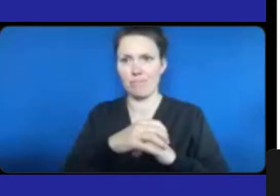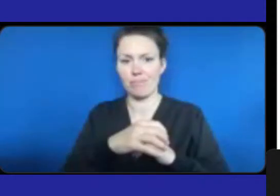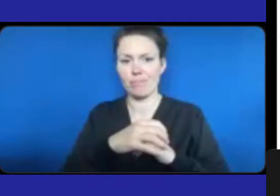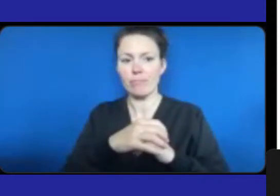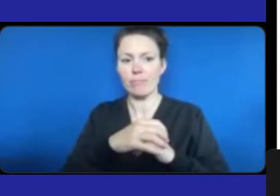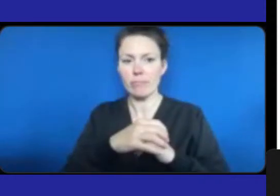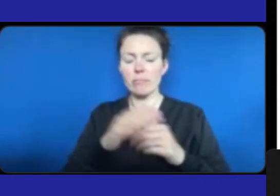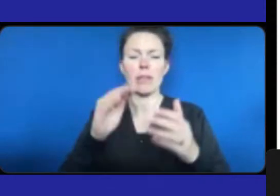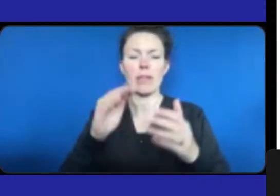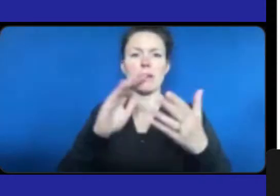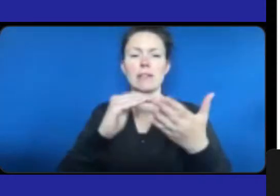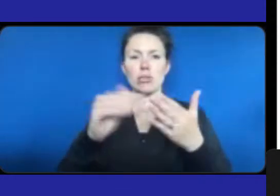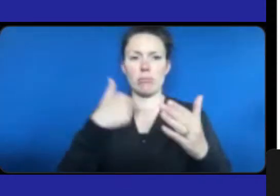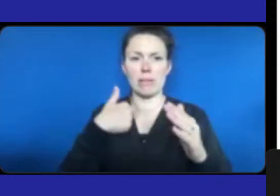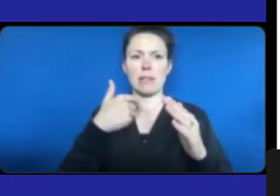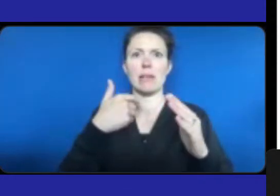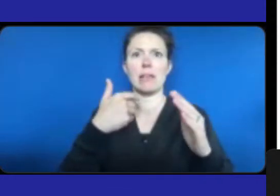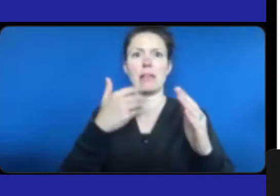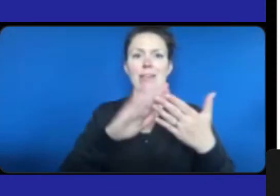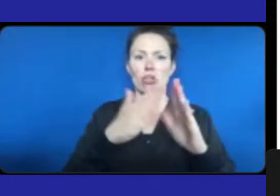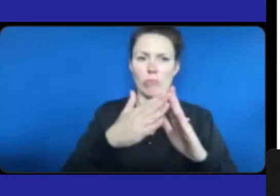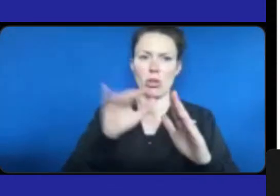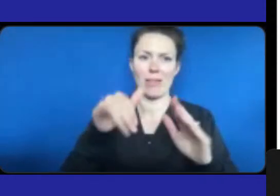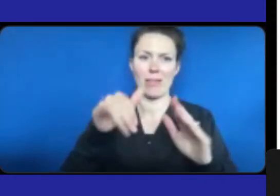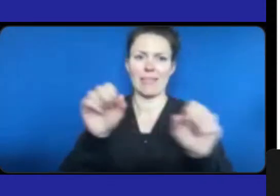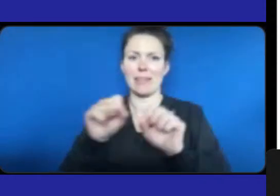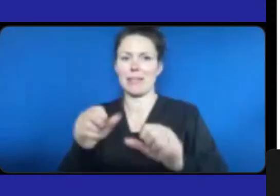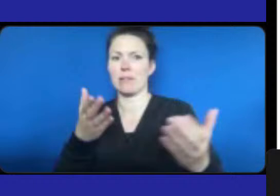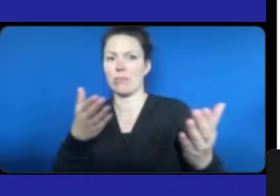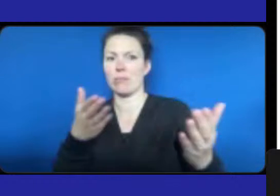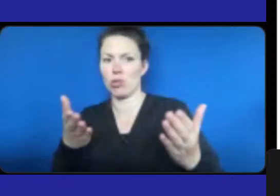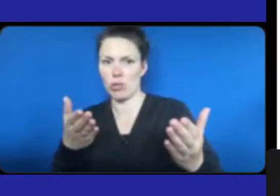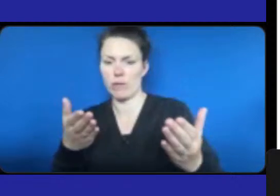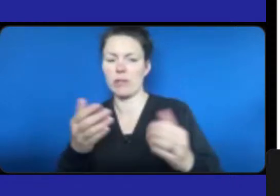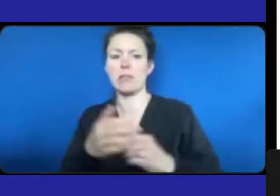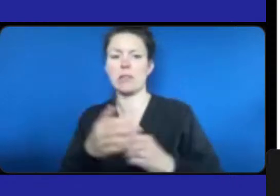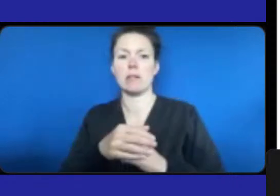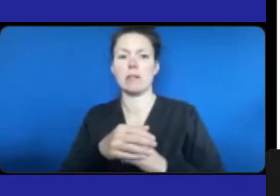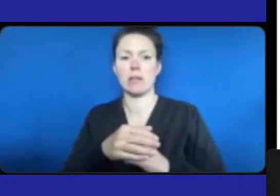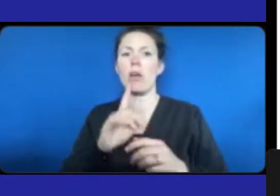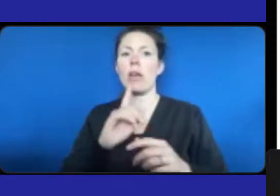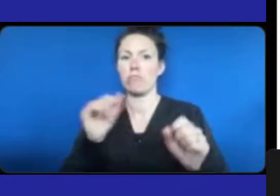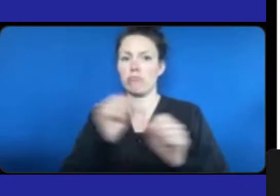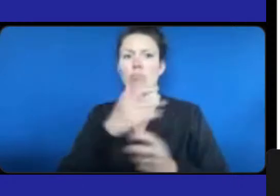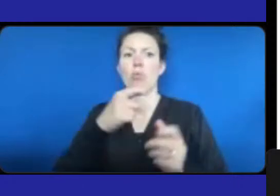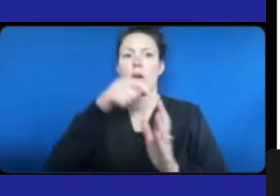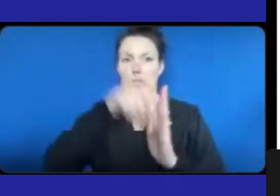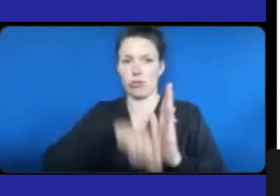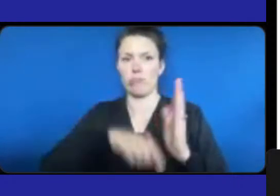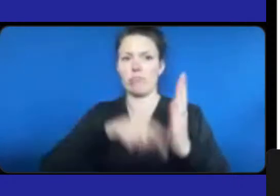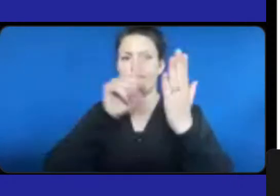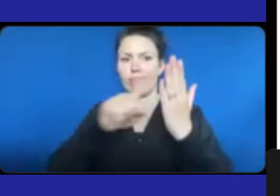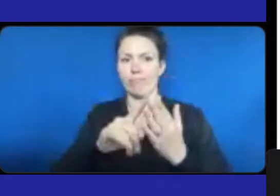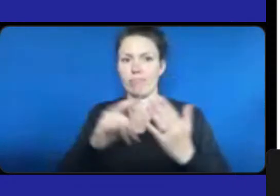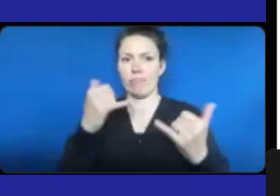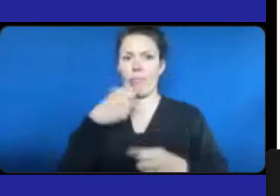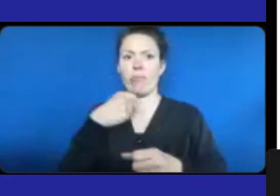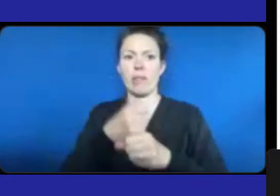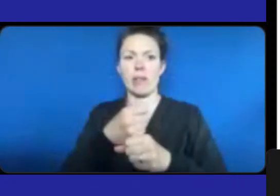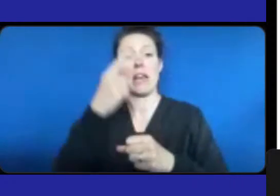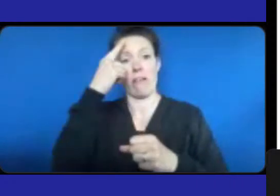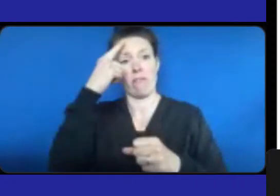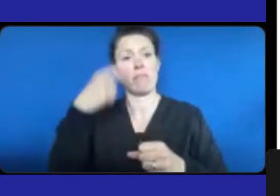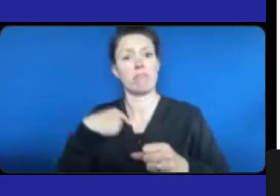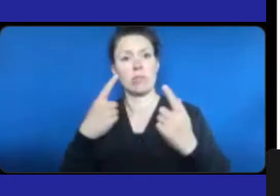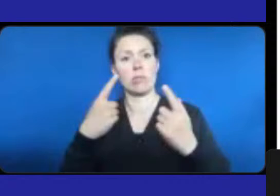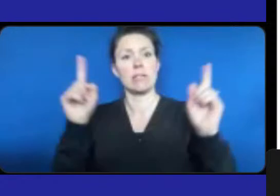the community that the system serves. We really endeavored to dig in on that this year, and I think we have been successful. You